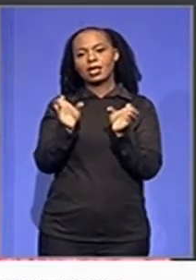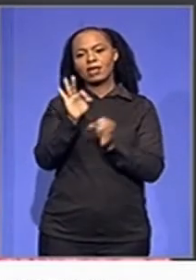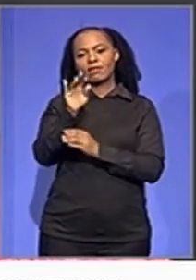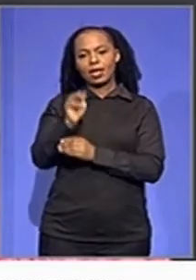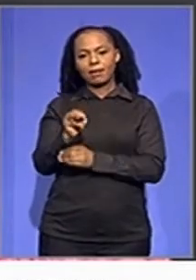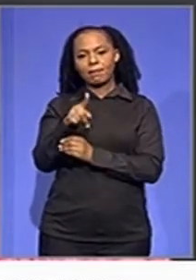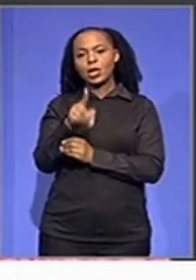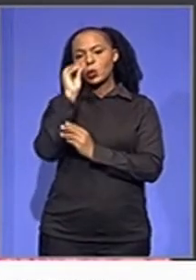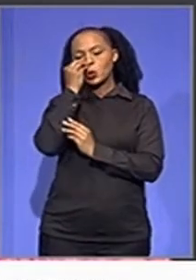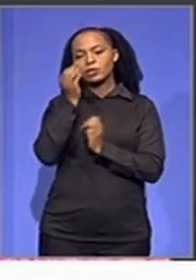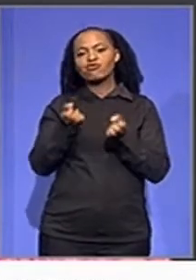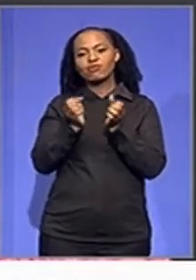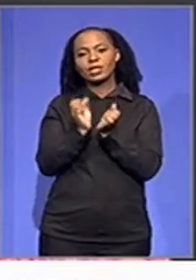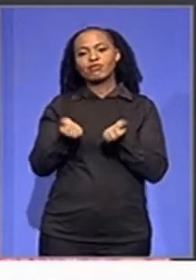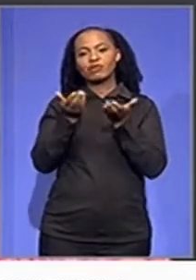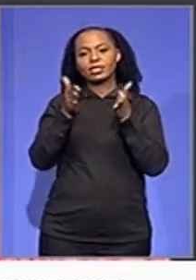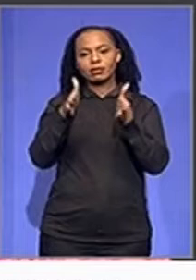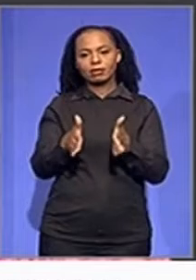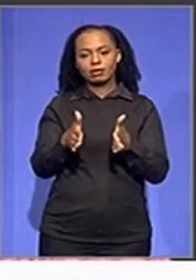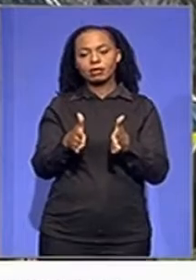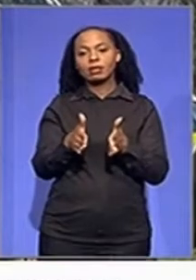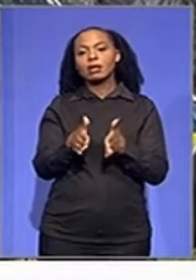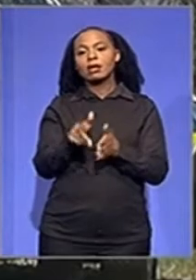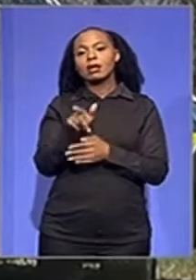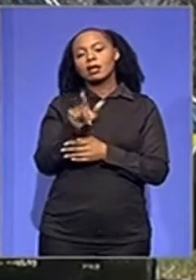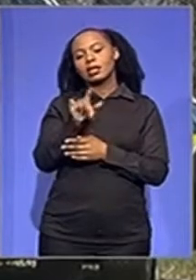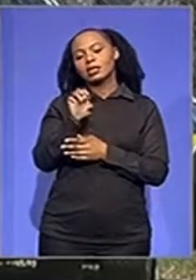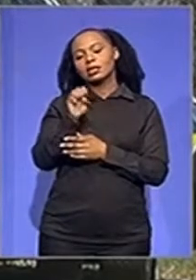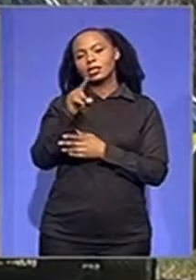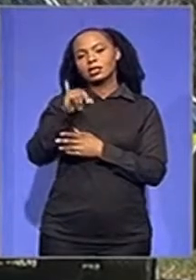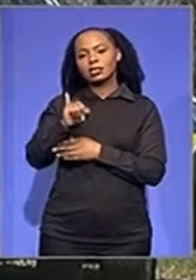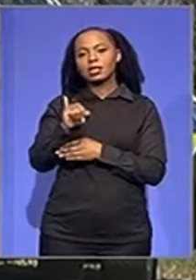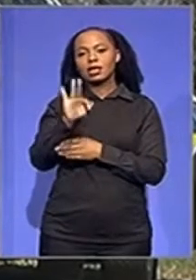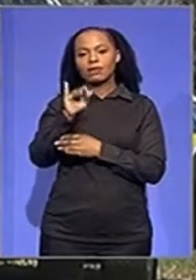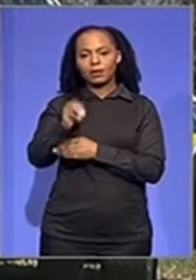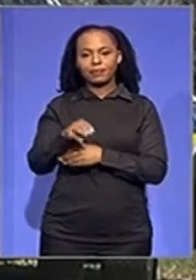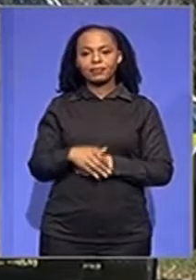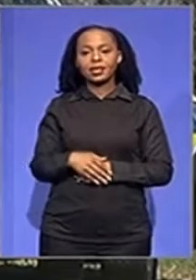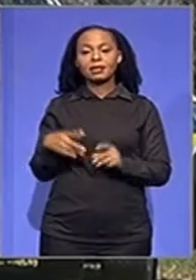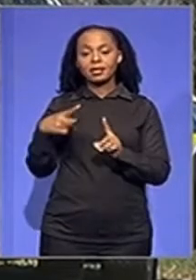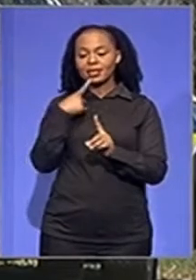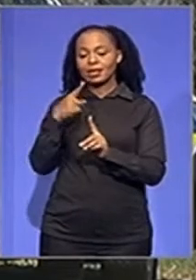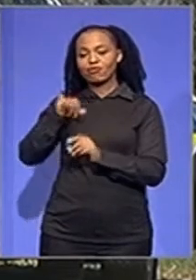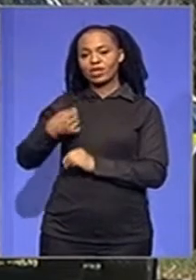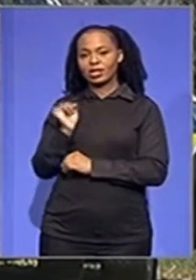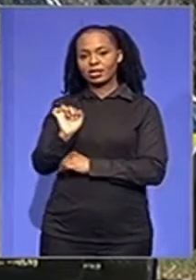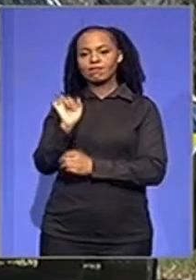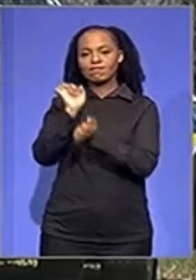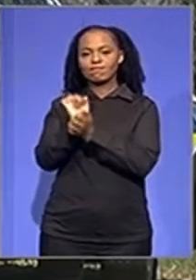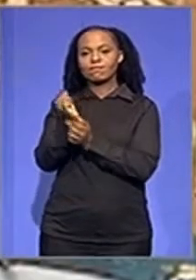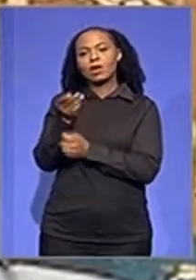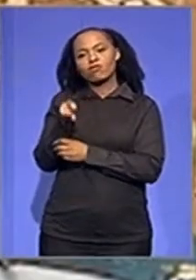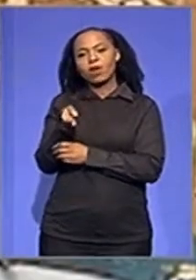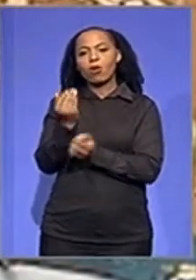FM Dimakatso Ratselane. Moli wa sepolesa Motantshe Magele o re Melaelwa o tla hlaella haufinyana